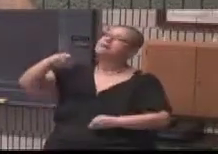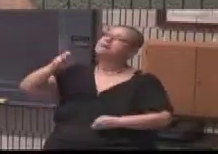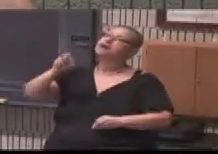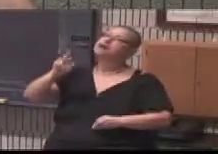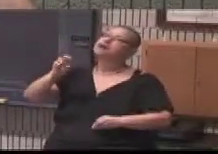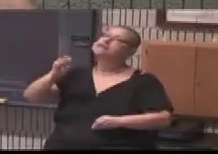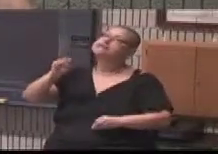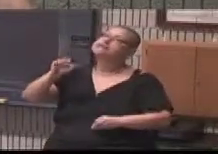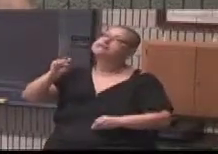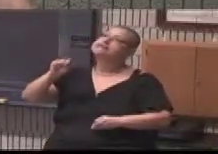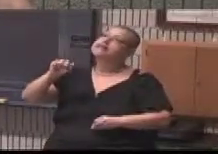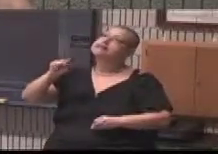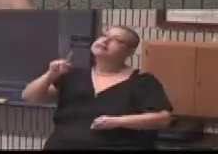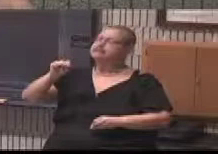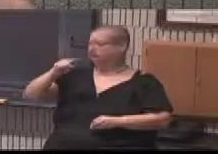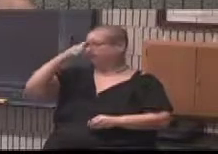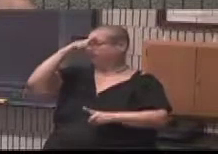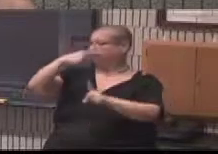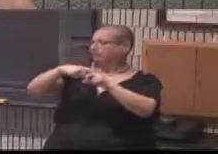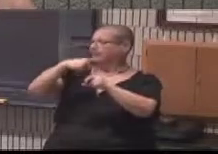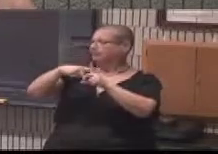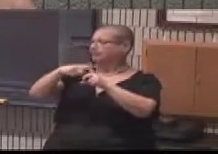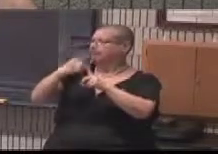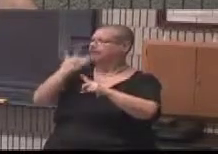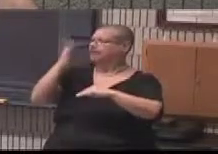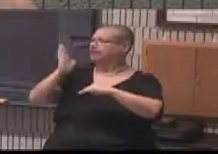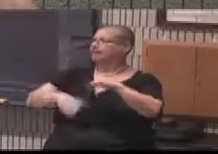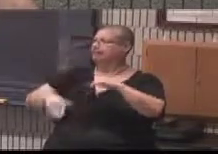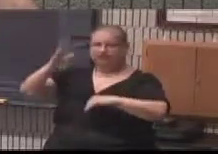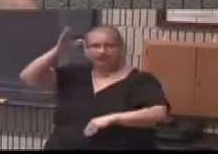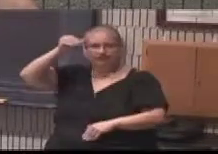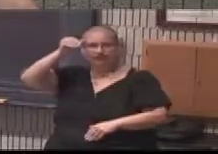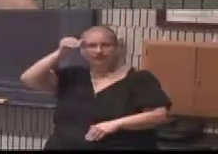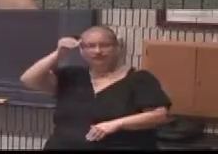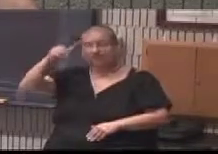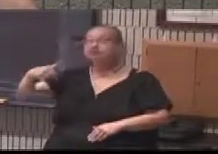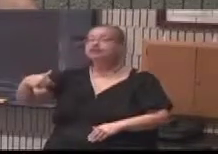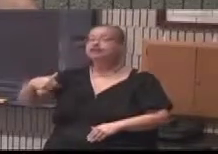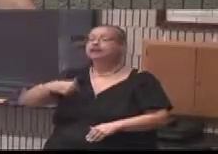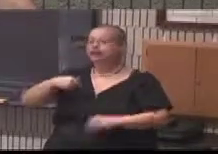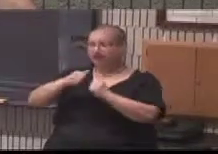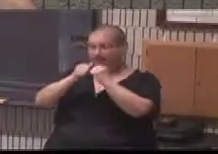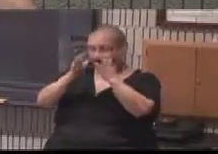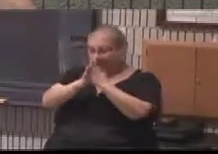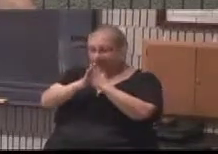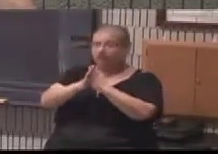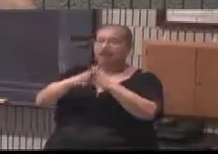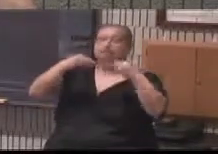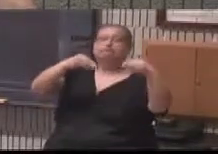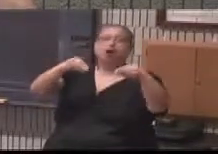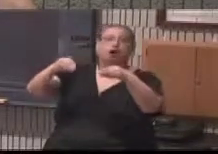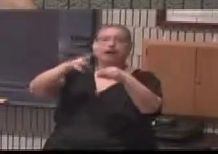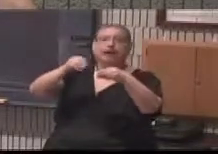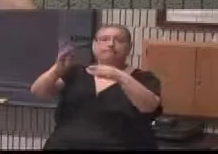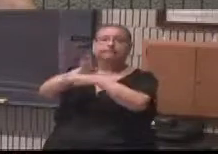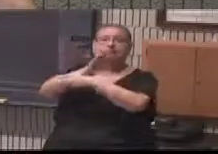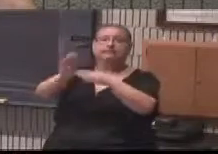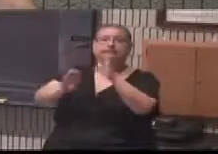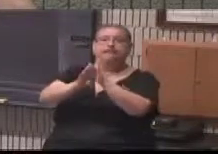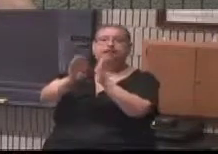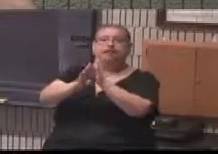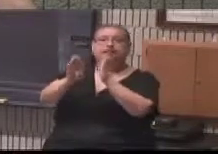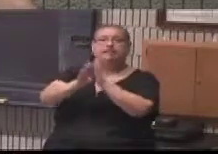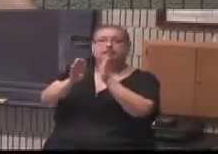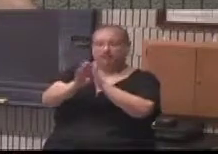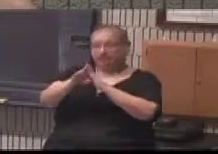easily. I like to think of it in the positive form. I restarted a marketing and business development program for South Shore Hospital's Home